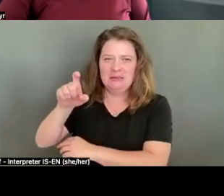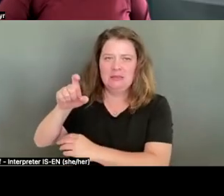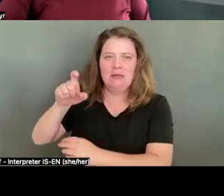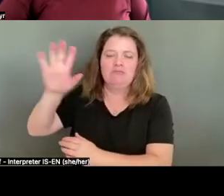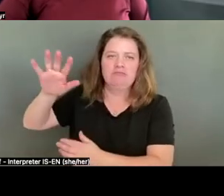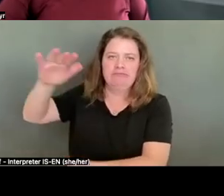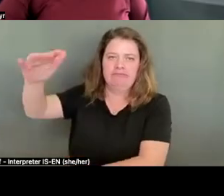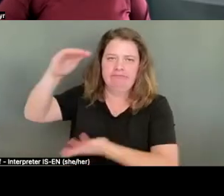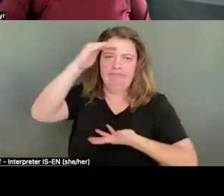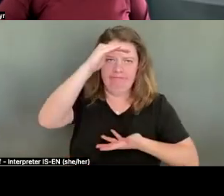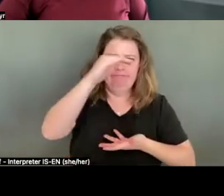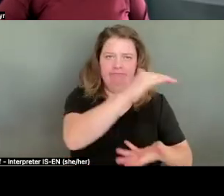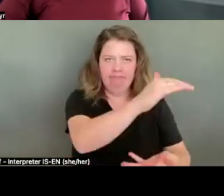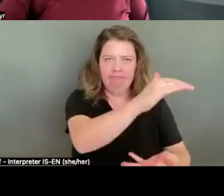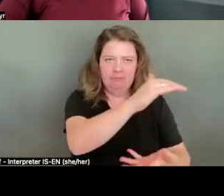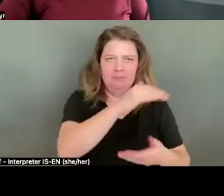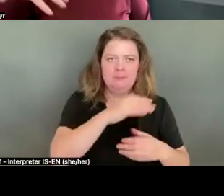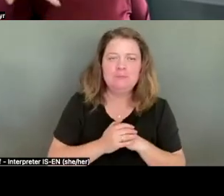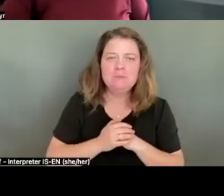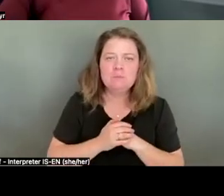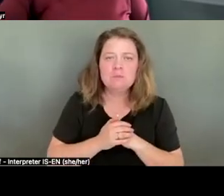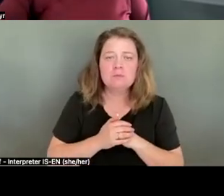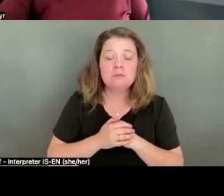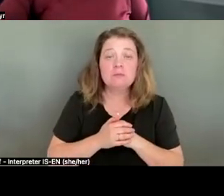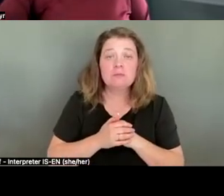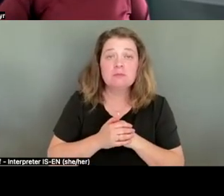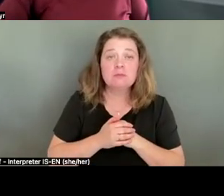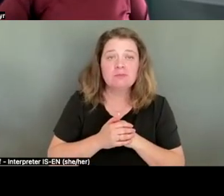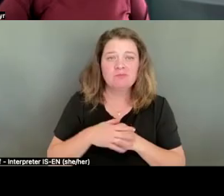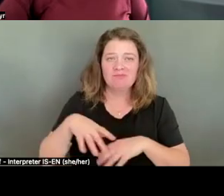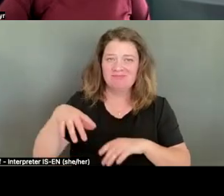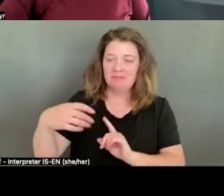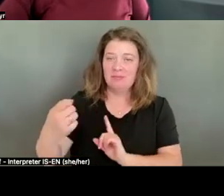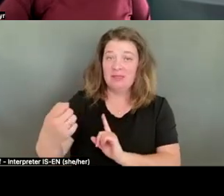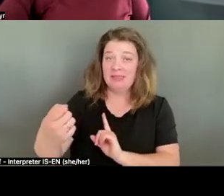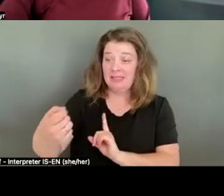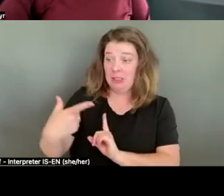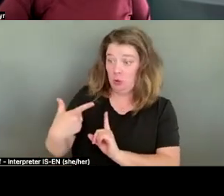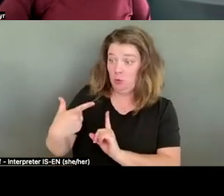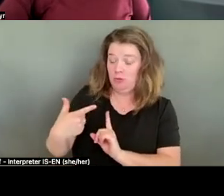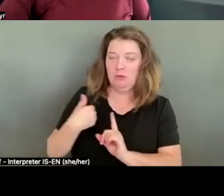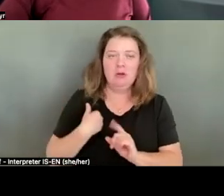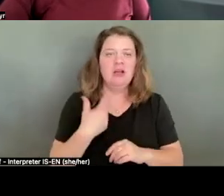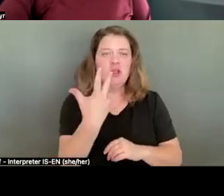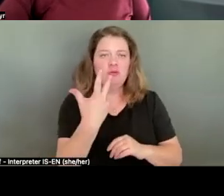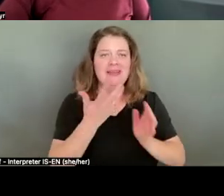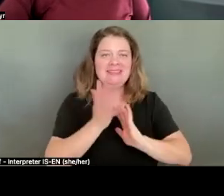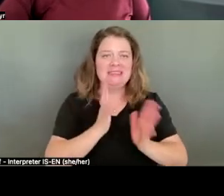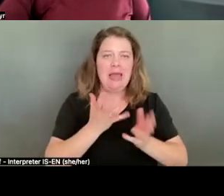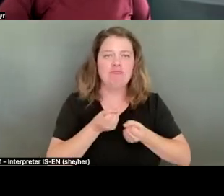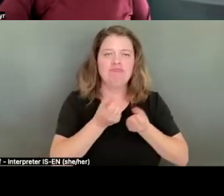And for each Q, participants produced 3 signs that were related in